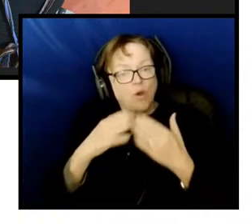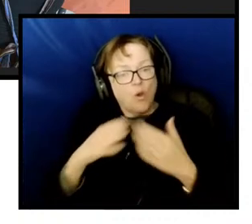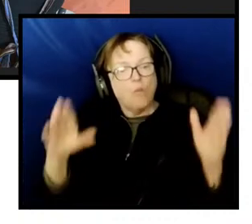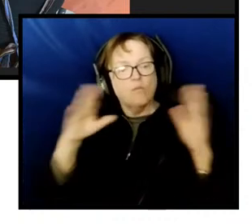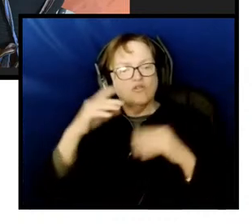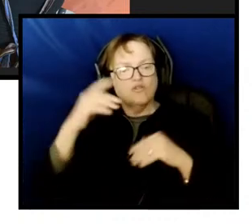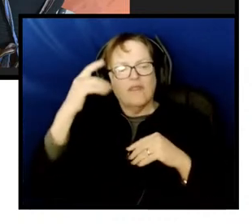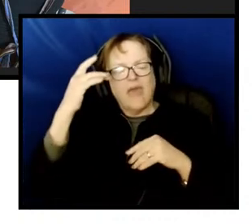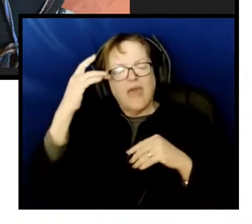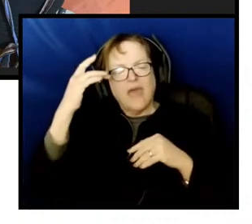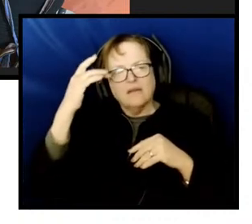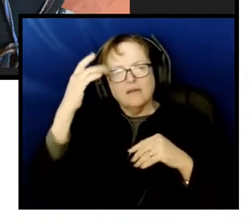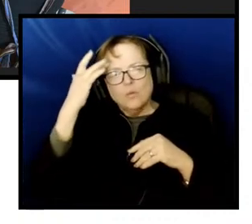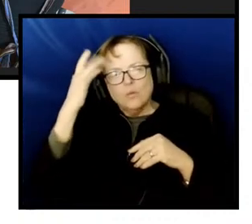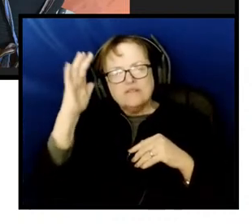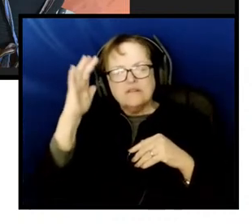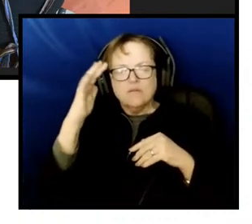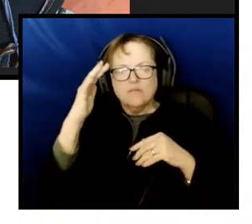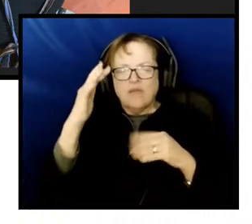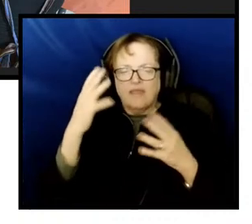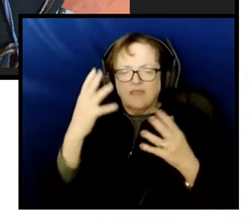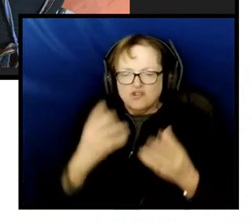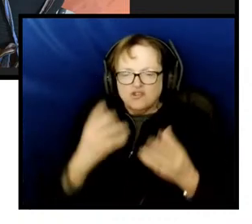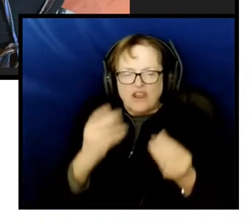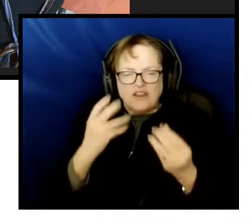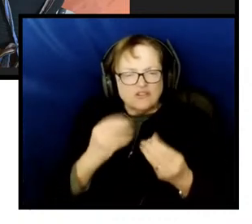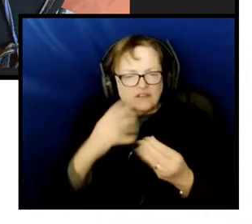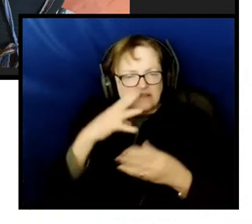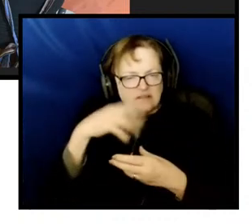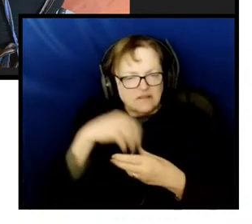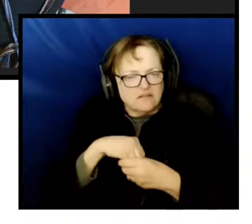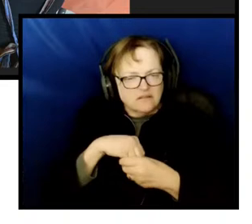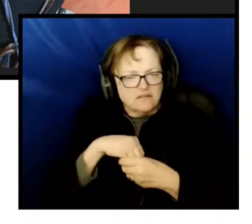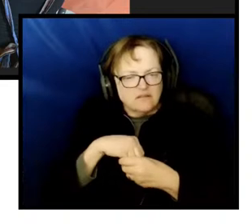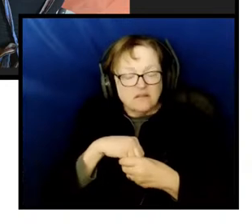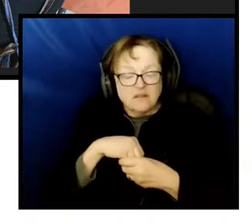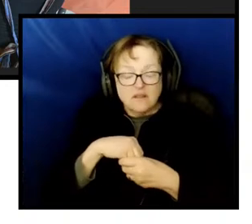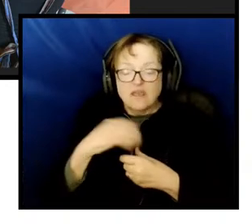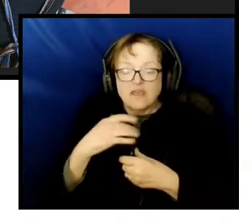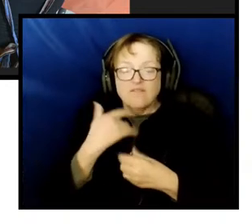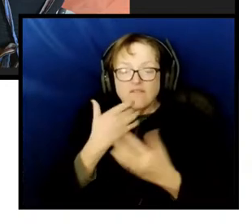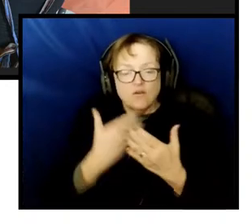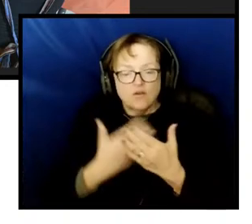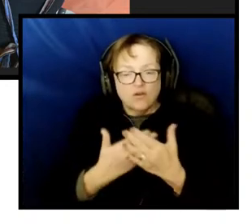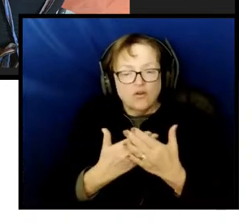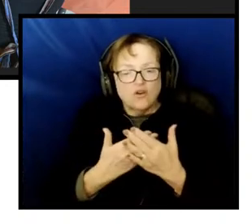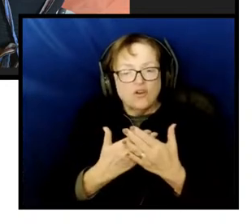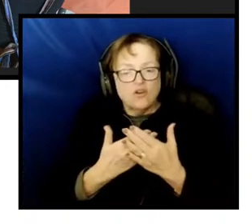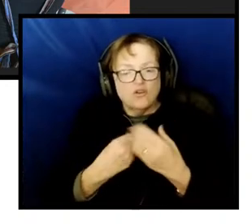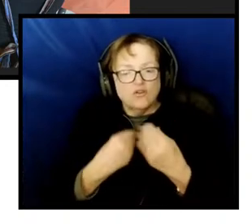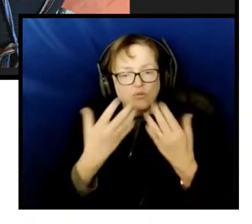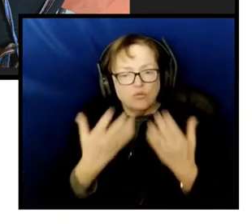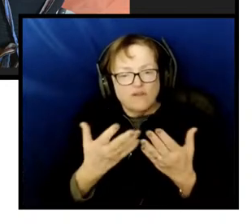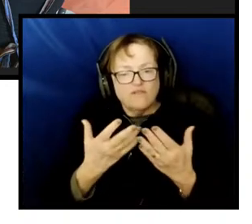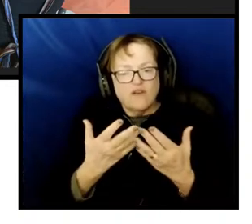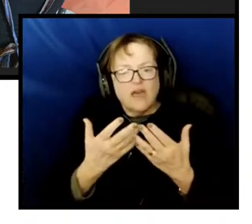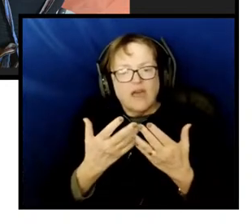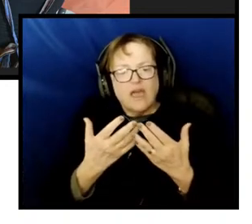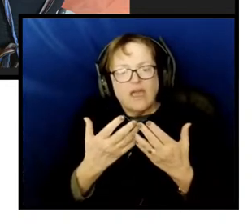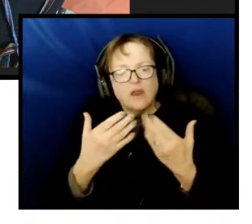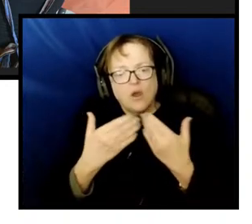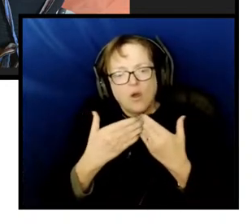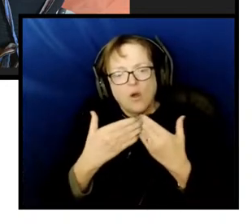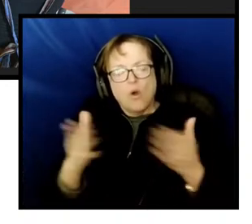to offer and the gentleness that it actually has. It felt really good to provide an open space